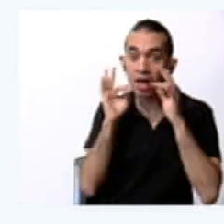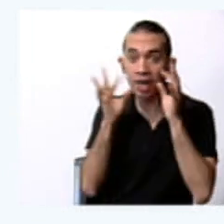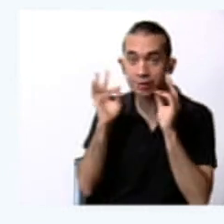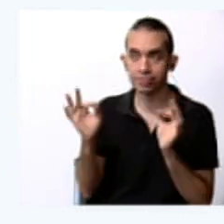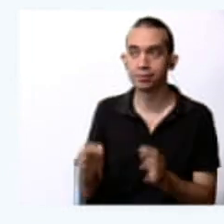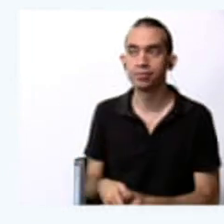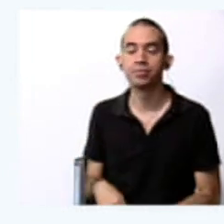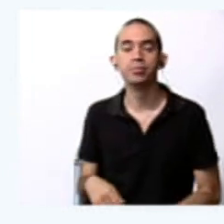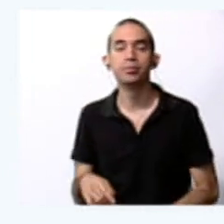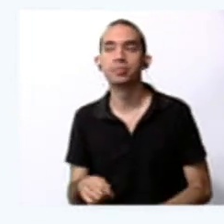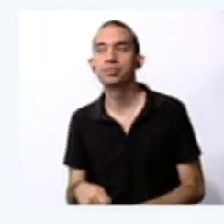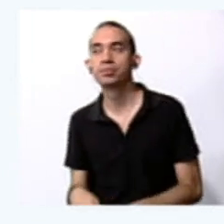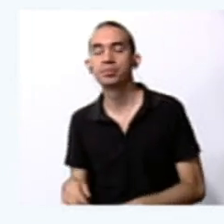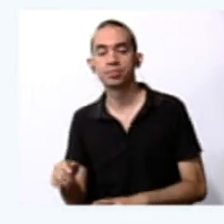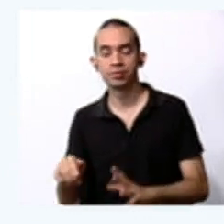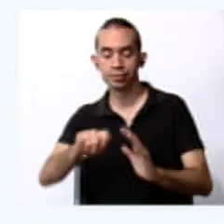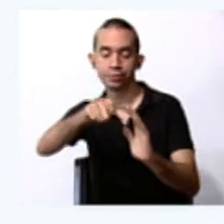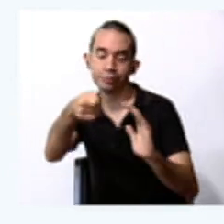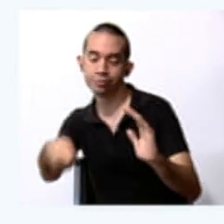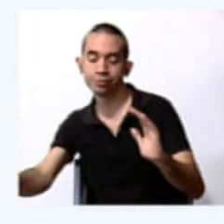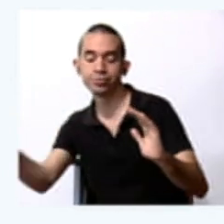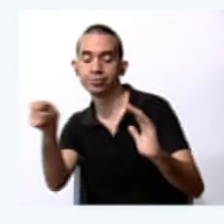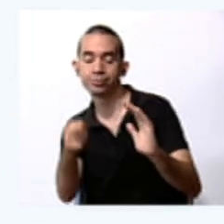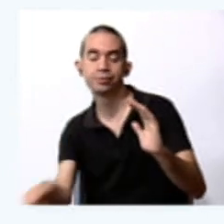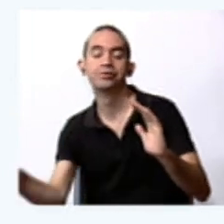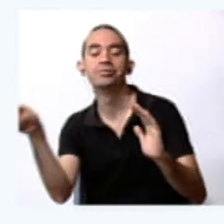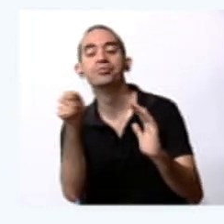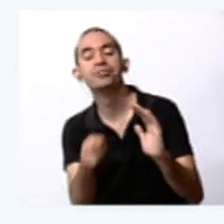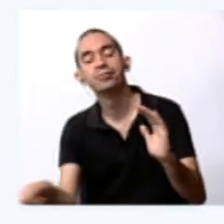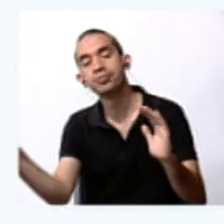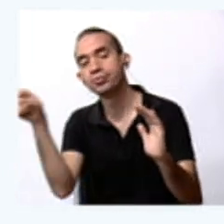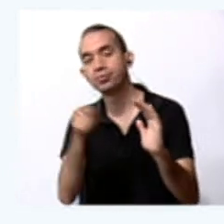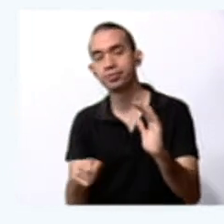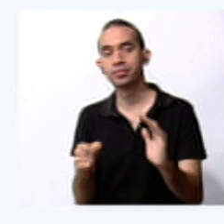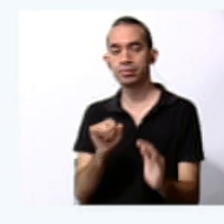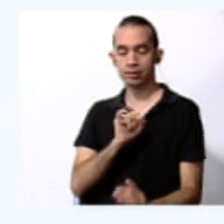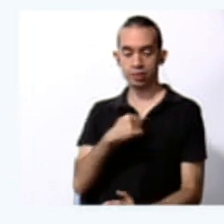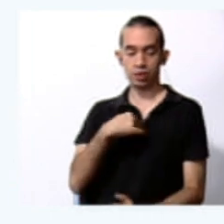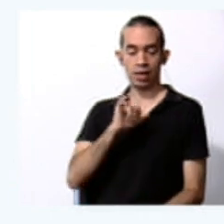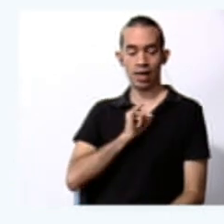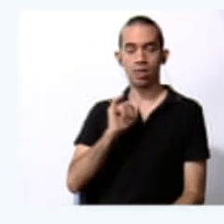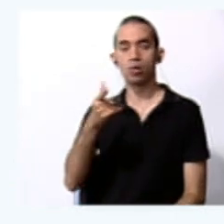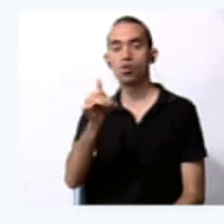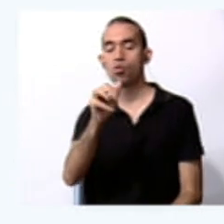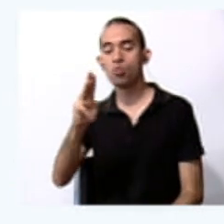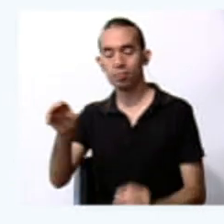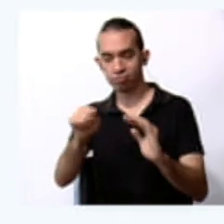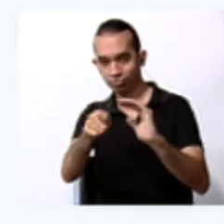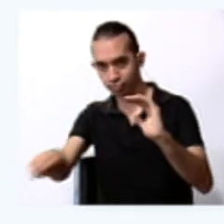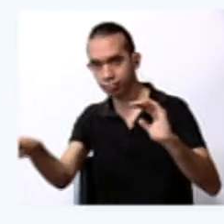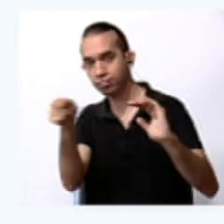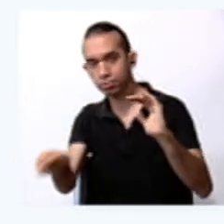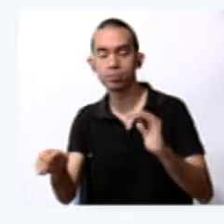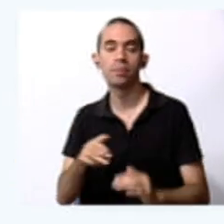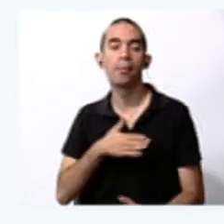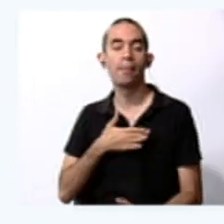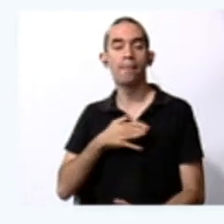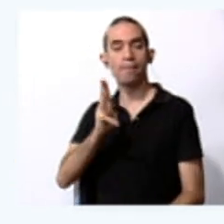I groom my cat. I groom my cat.